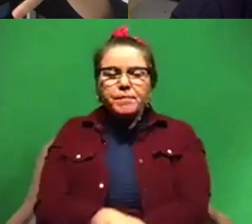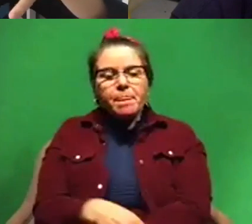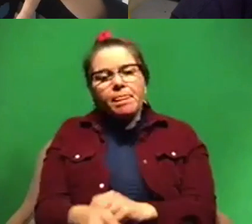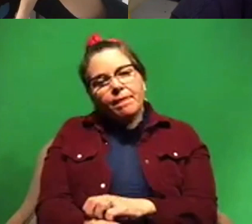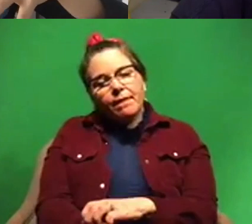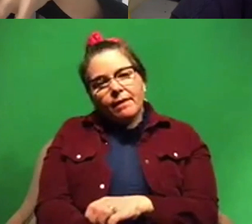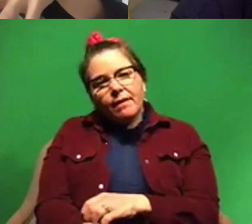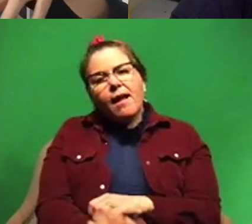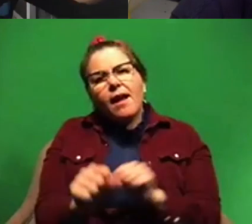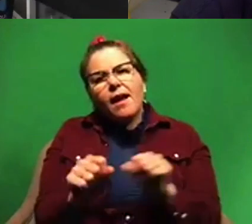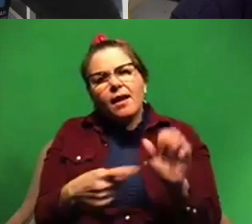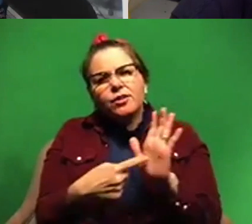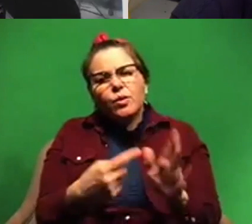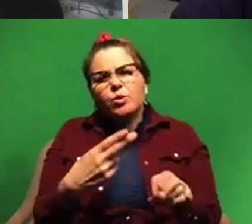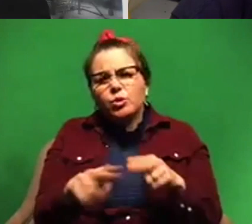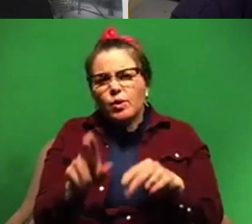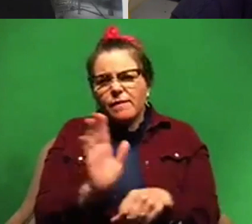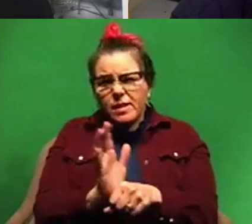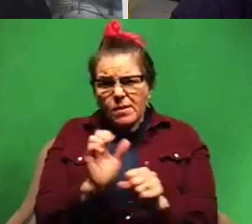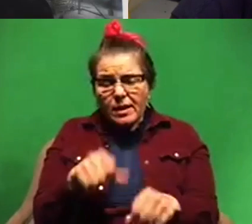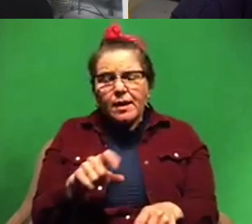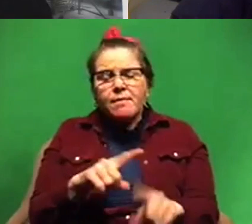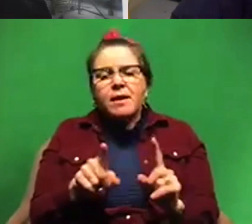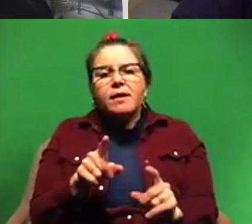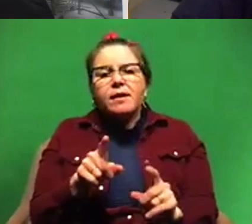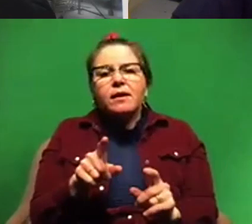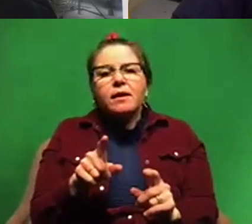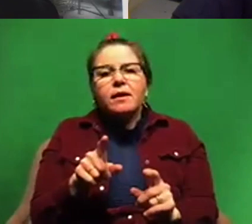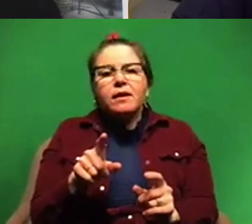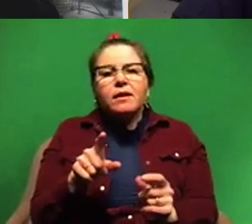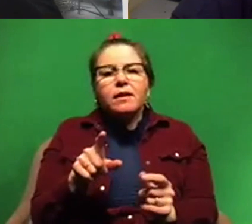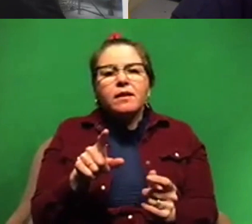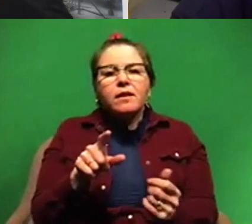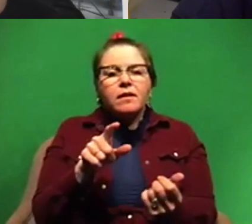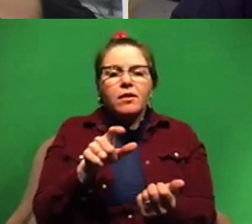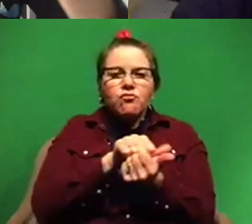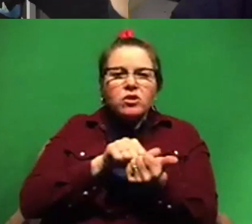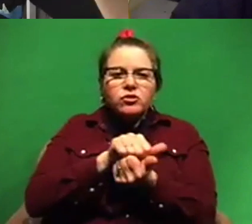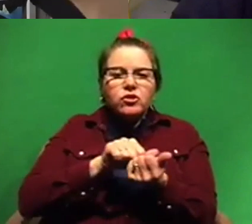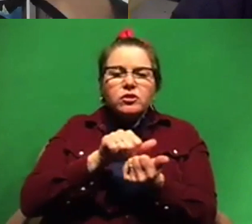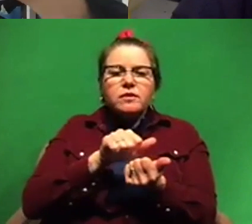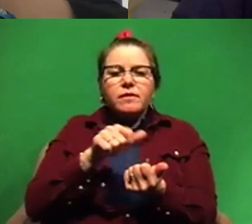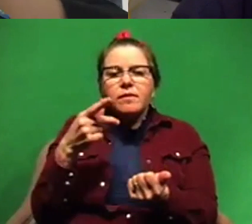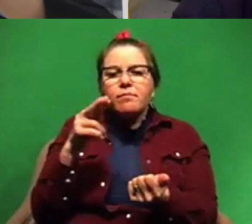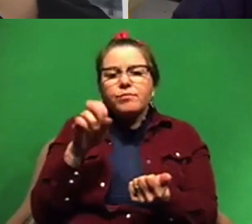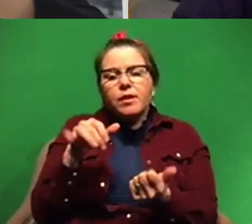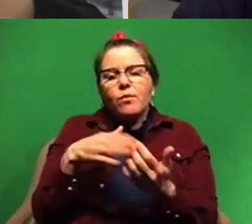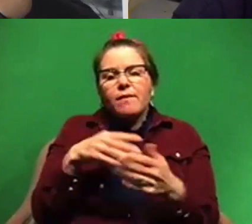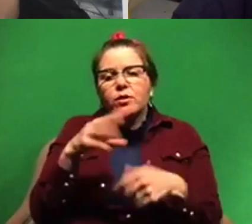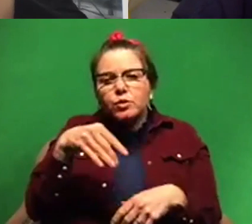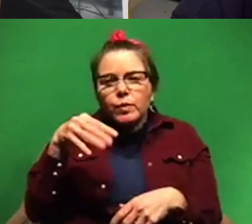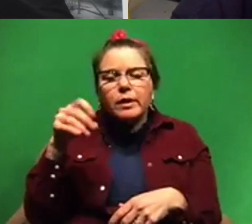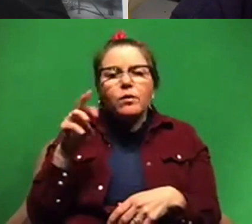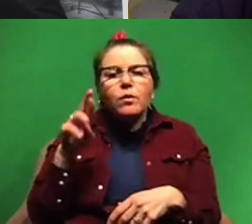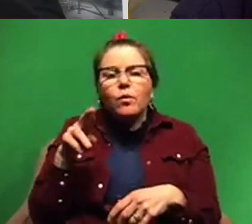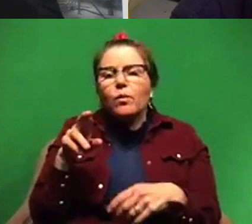I can show you a short video of that actually, but they're crushing up the prey, the squid or the